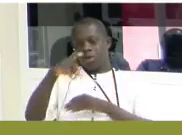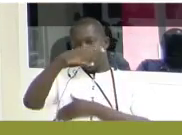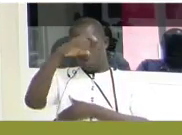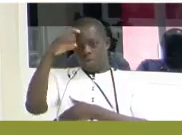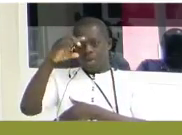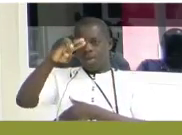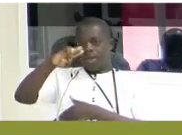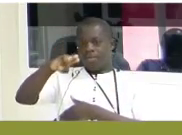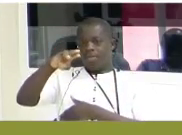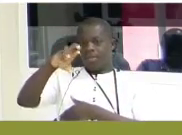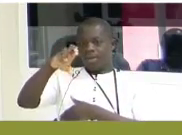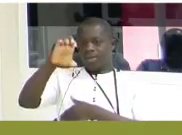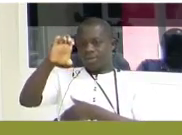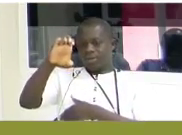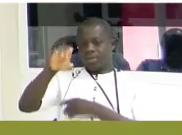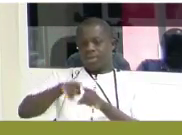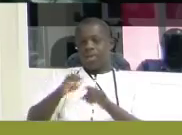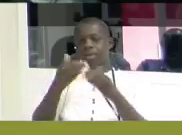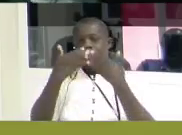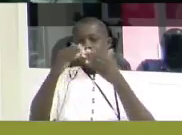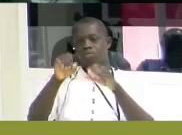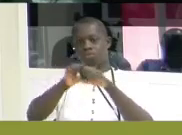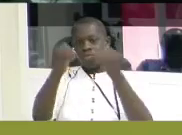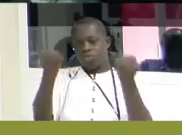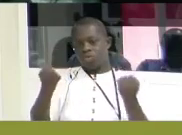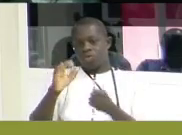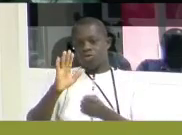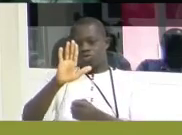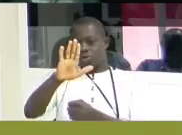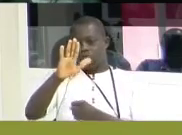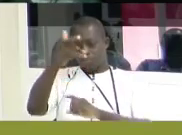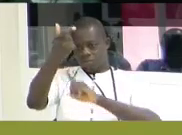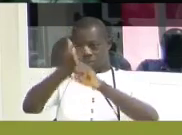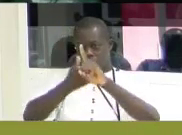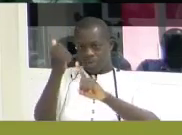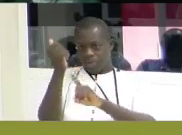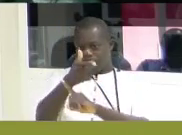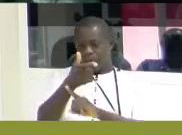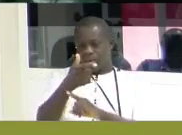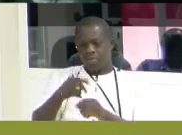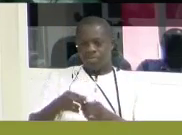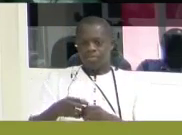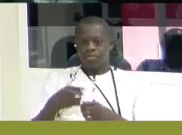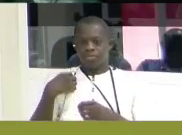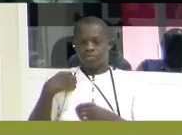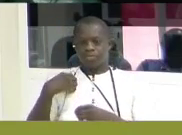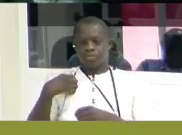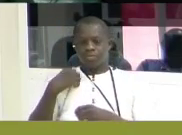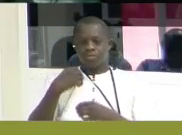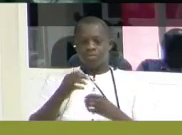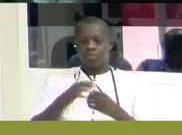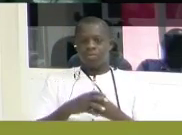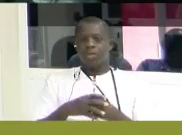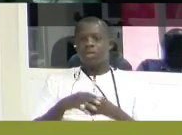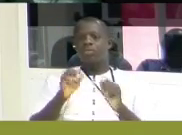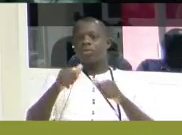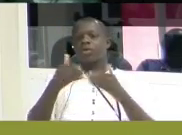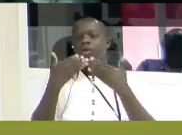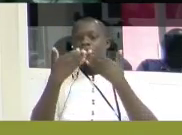Observer to stop paying her salary. Can we just get some clarity on who was not happy after the